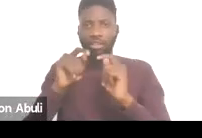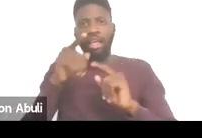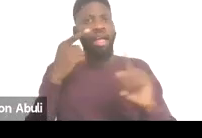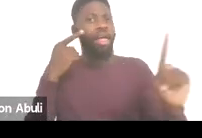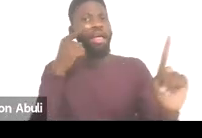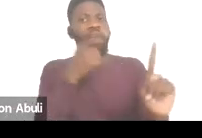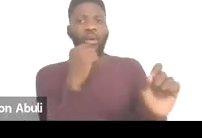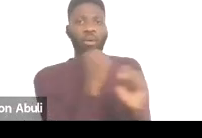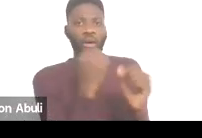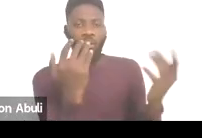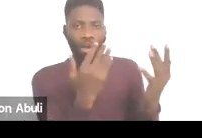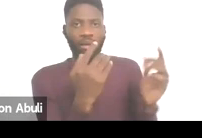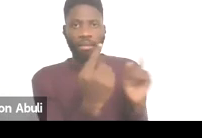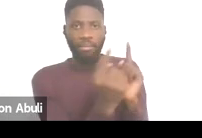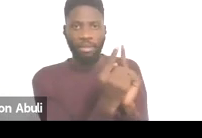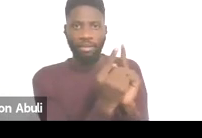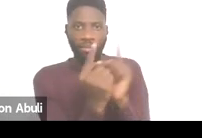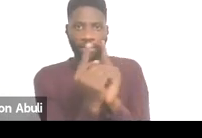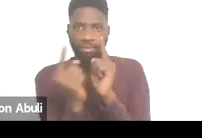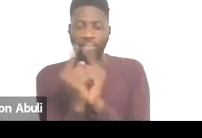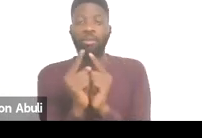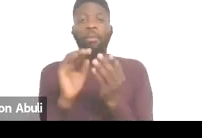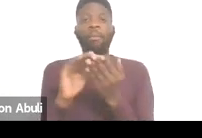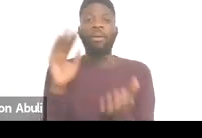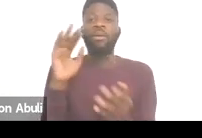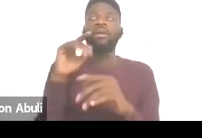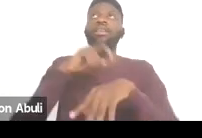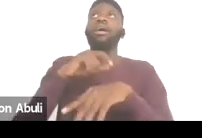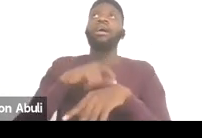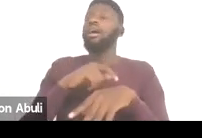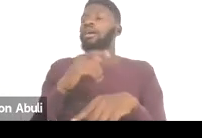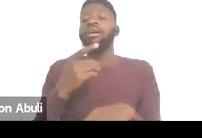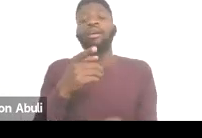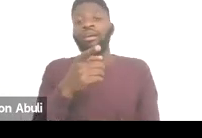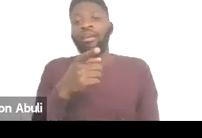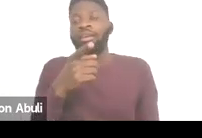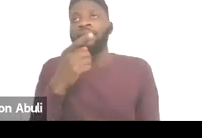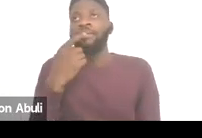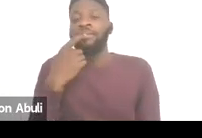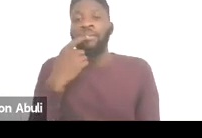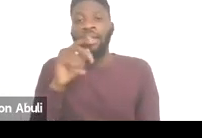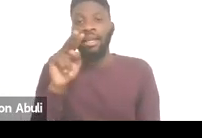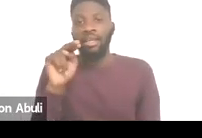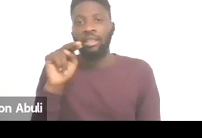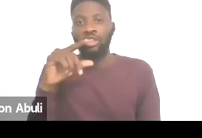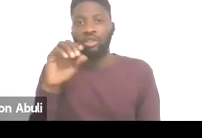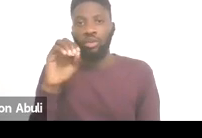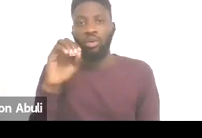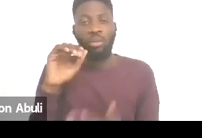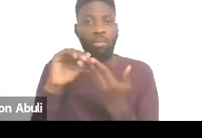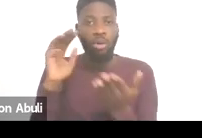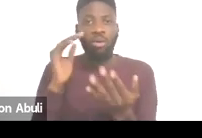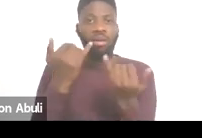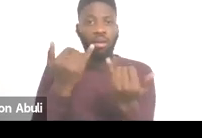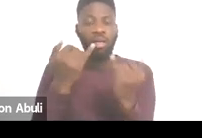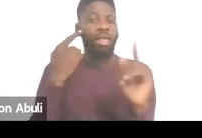pursuing. This is especially when it comes to this. A lot of NGOs are really up to